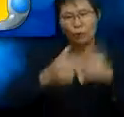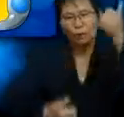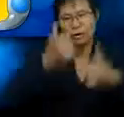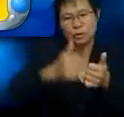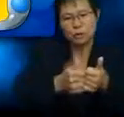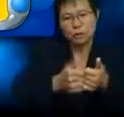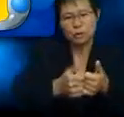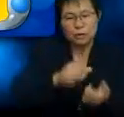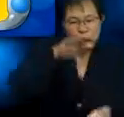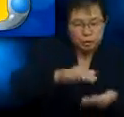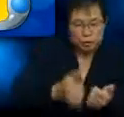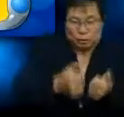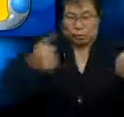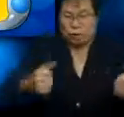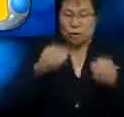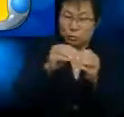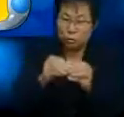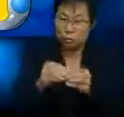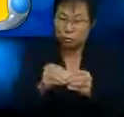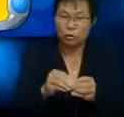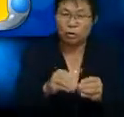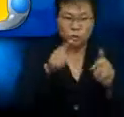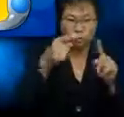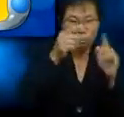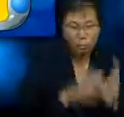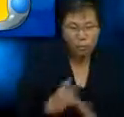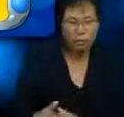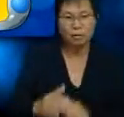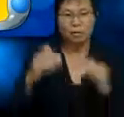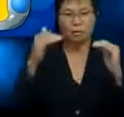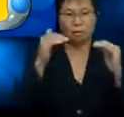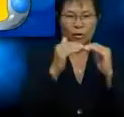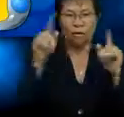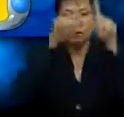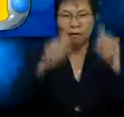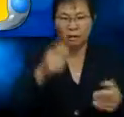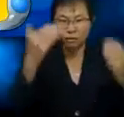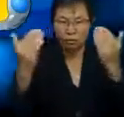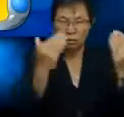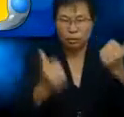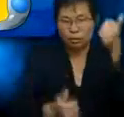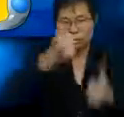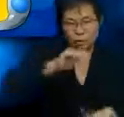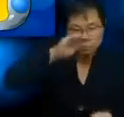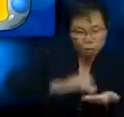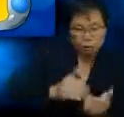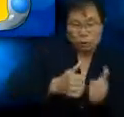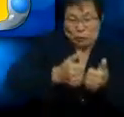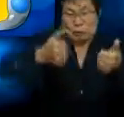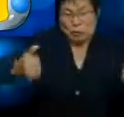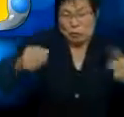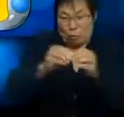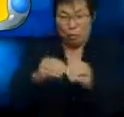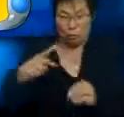spring stretches more? To plan a fair test to compare which spring stretches more, we need